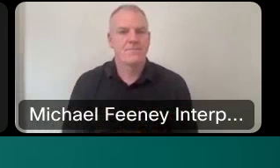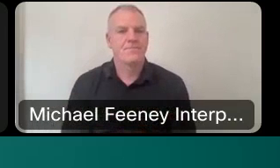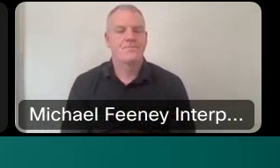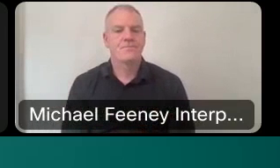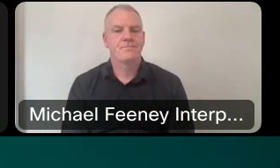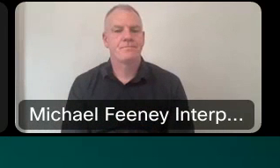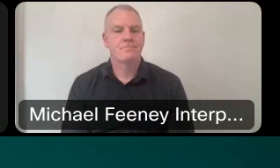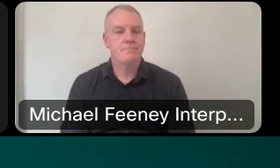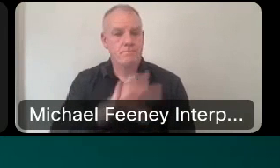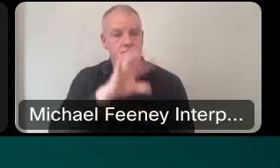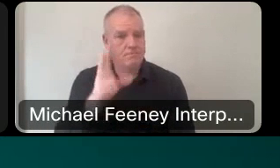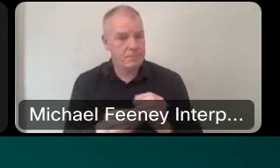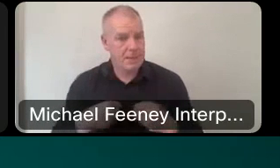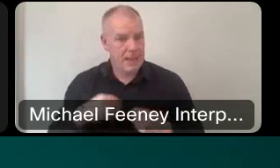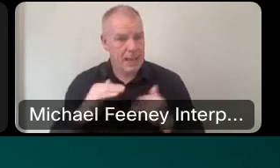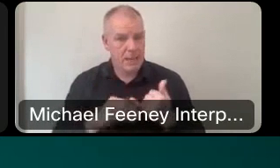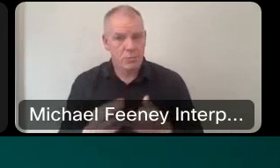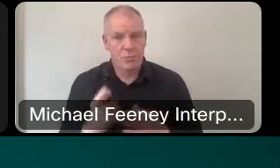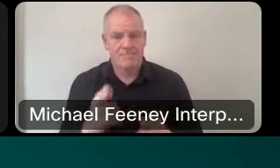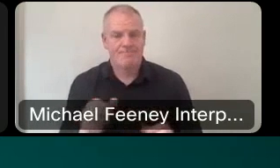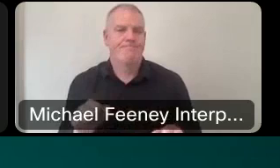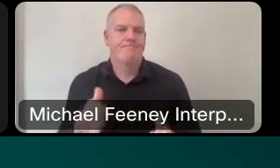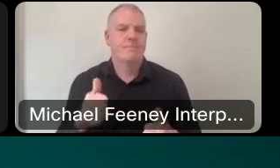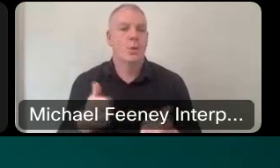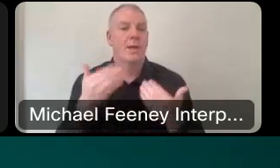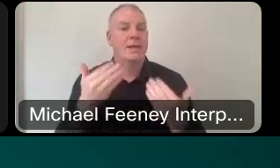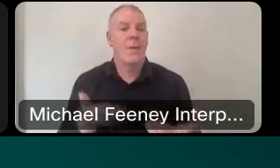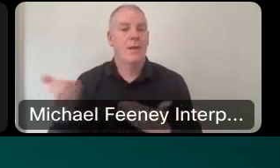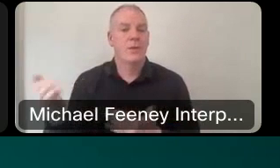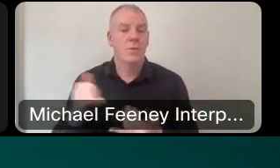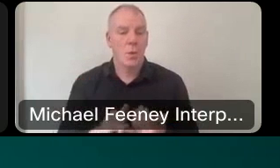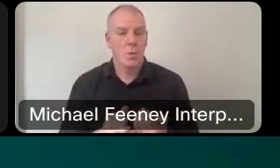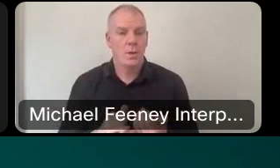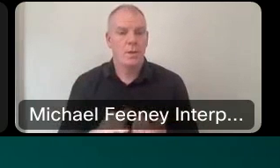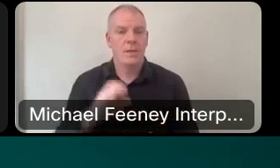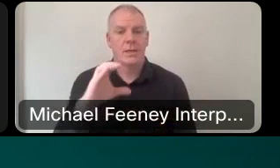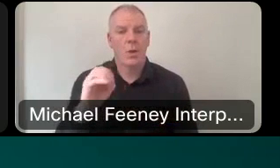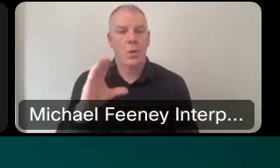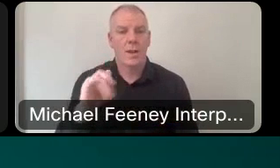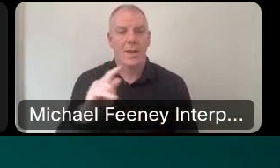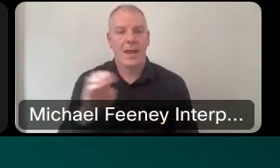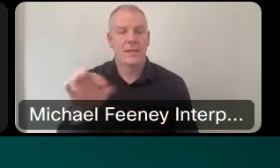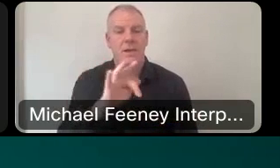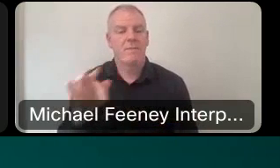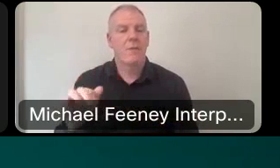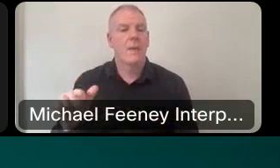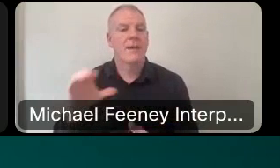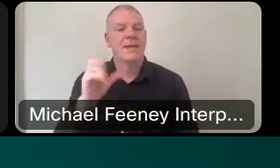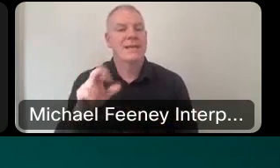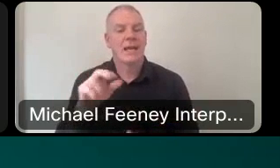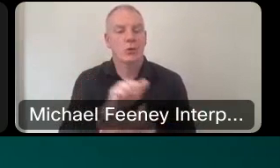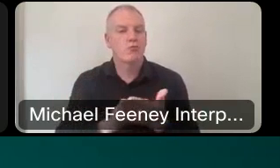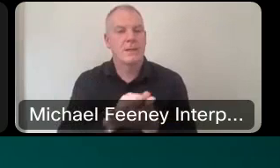I think that's the last slide, Lorraine, is it? Yeah. So I'm just going to hand over now to Colette from Screening Services, who's going to bring you through the